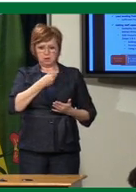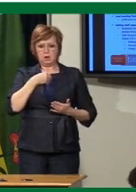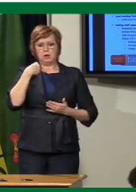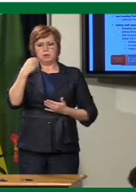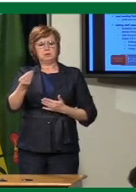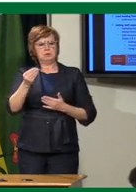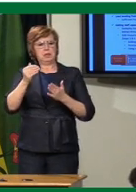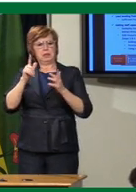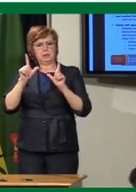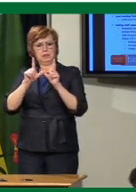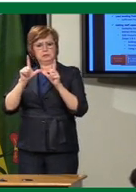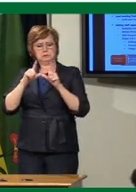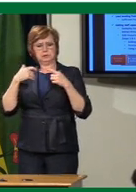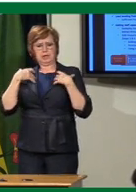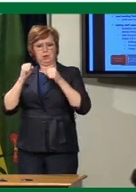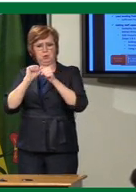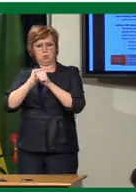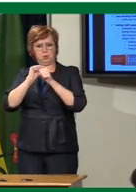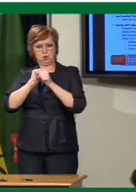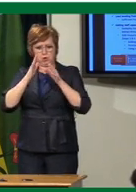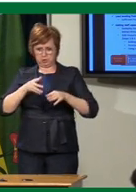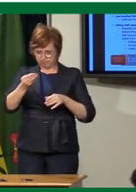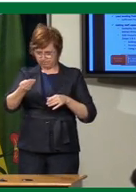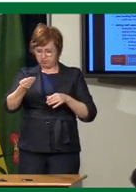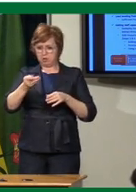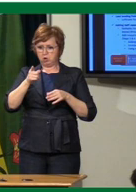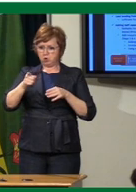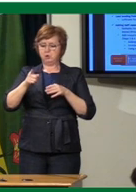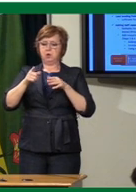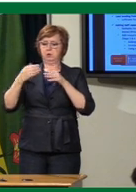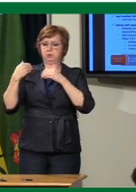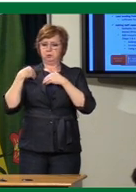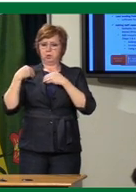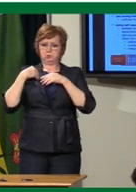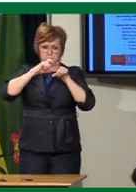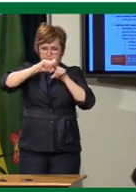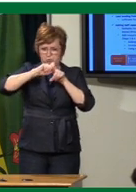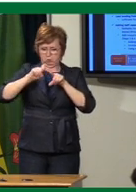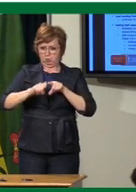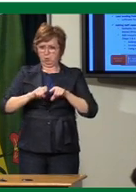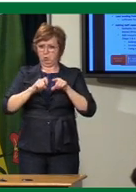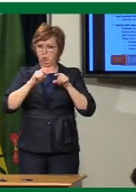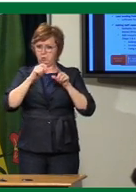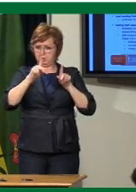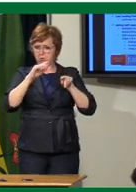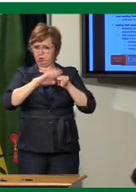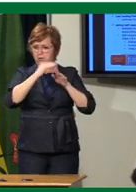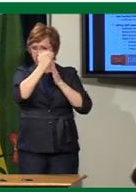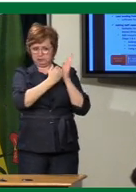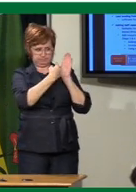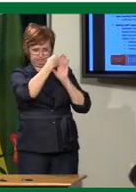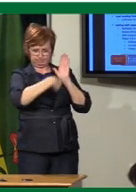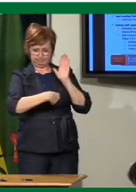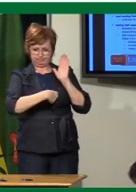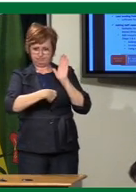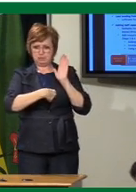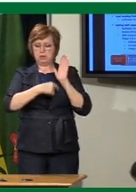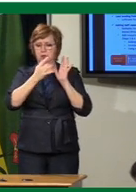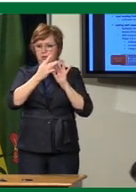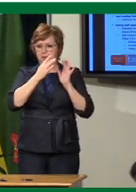licensed healthcare worker to perform initial notification of all the contacts that are related to the case,